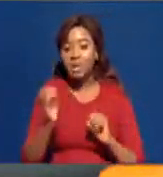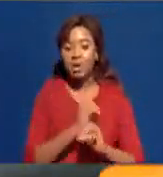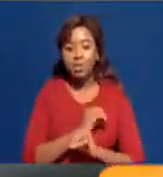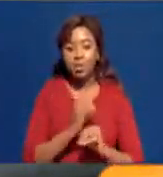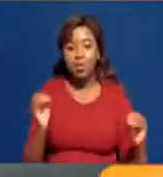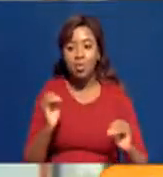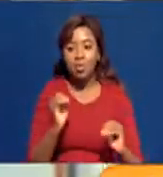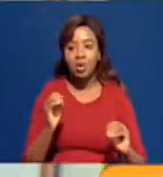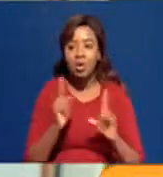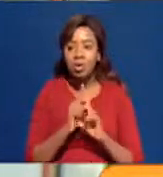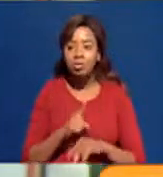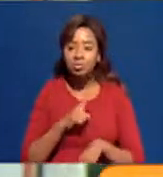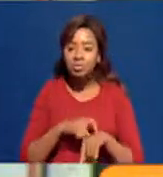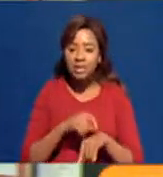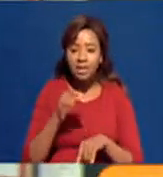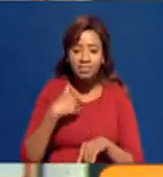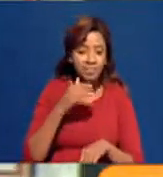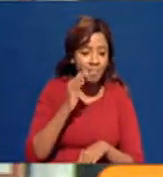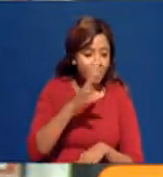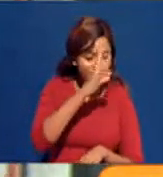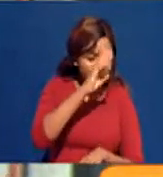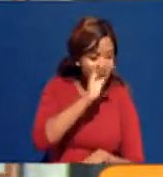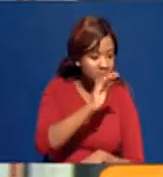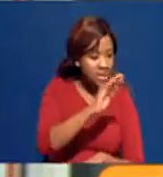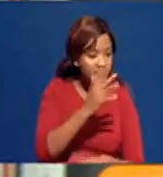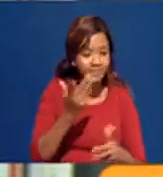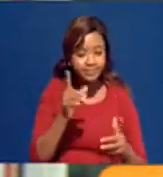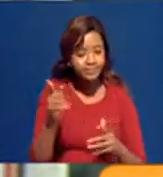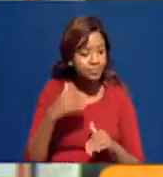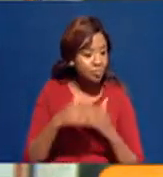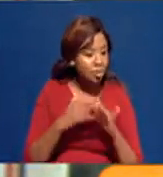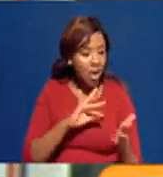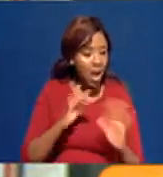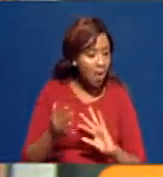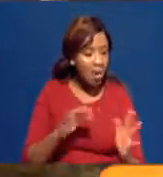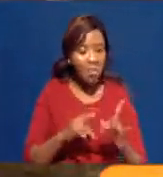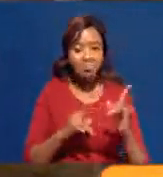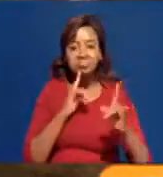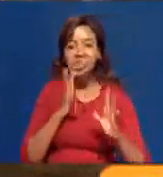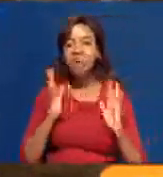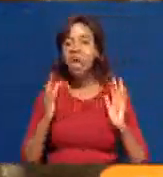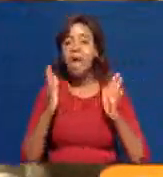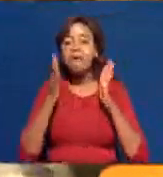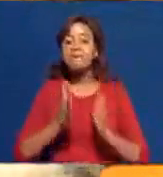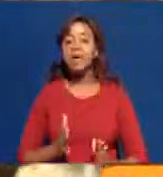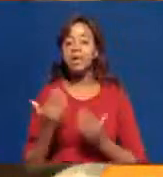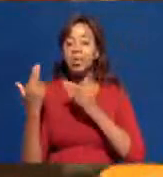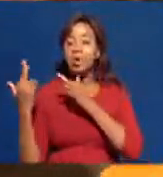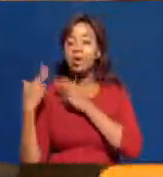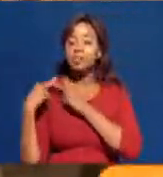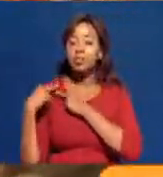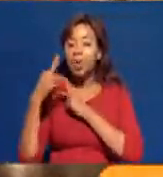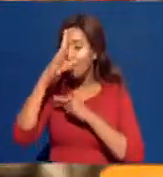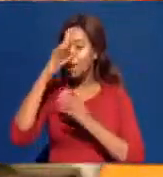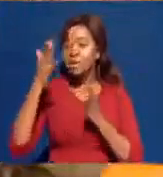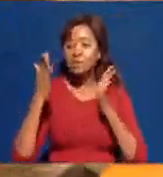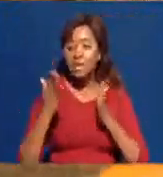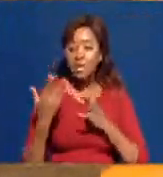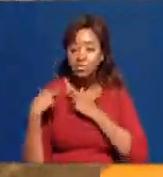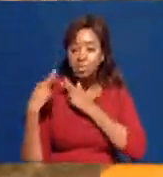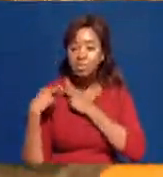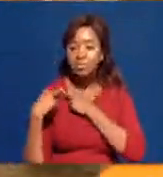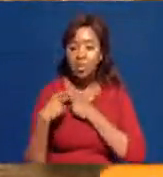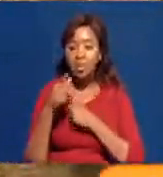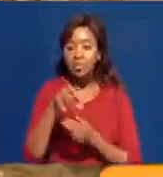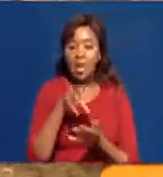While inquiring about the progress of the case, the officer in charge at DCI Kiserian Police Station told us